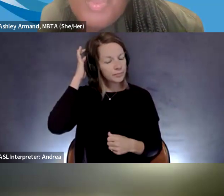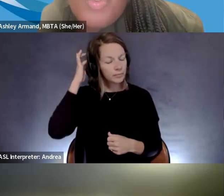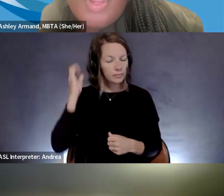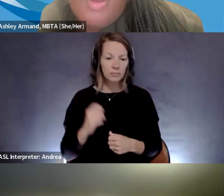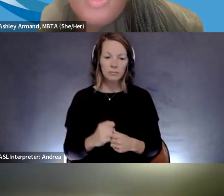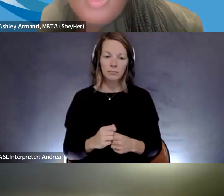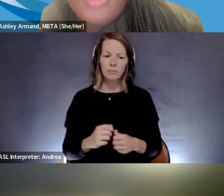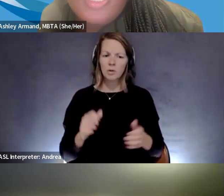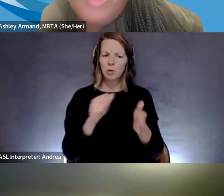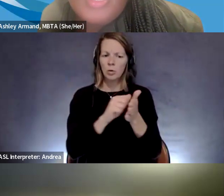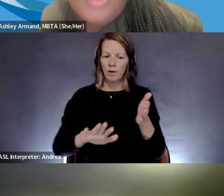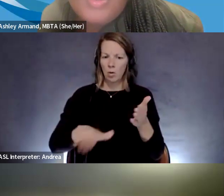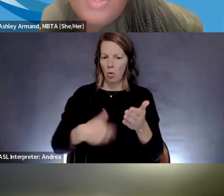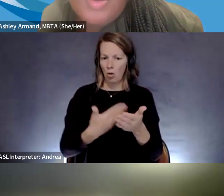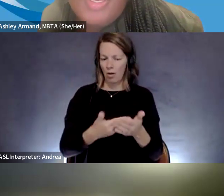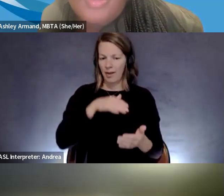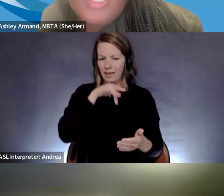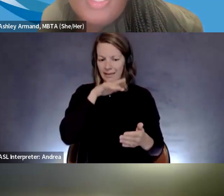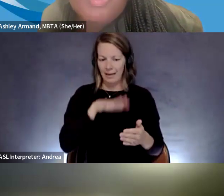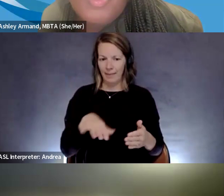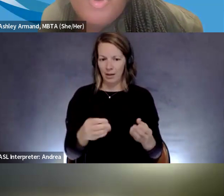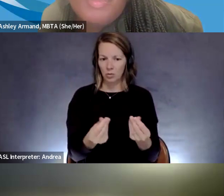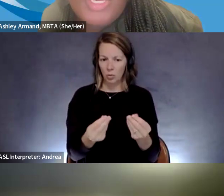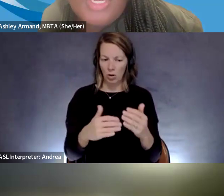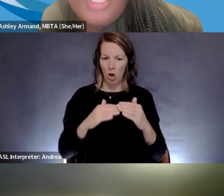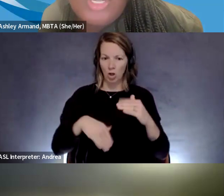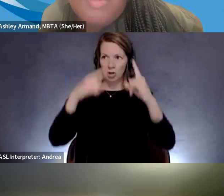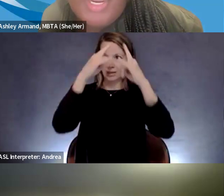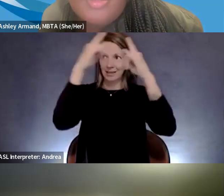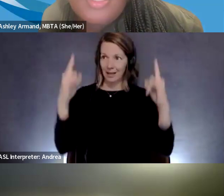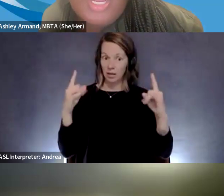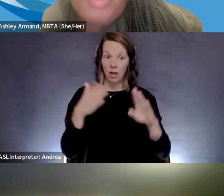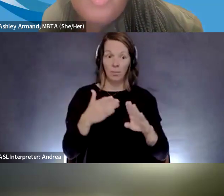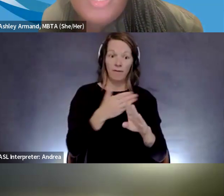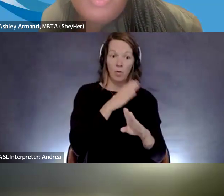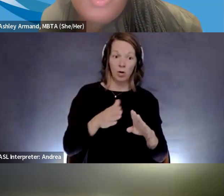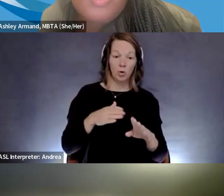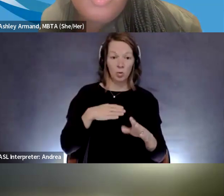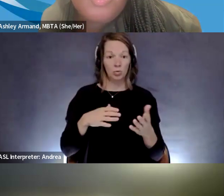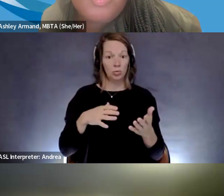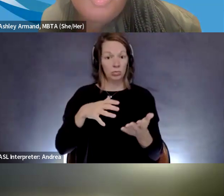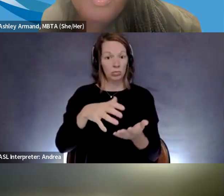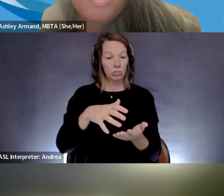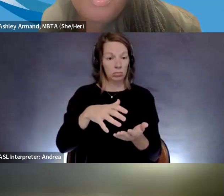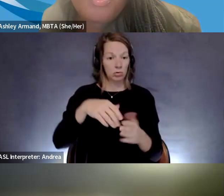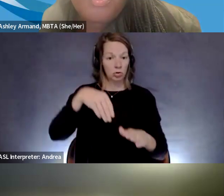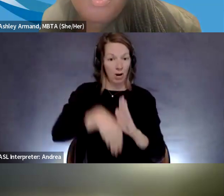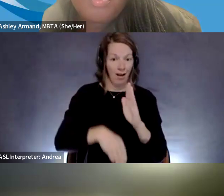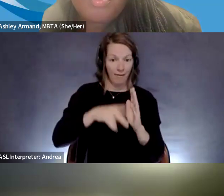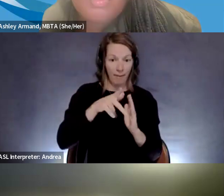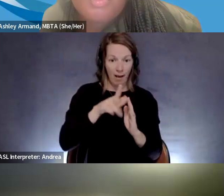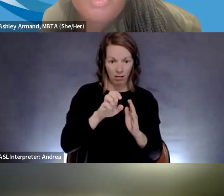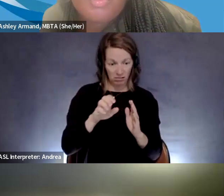Would removing all the contaminated soil under tents before beginning to drive piles not be feasible?